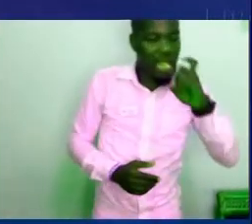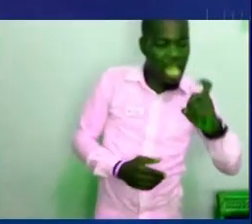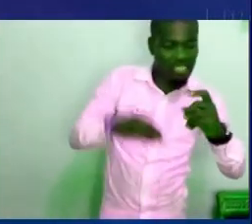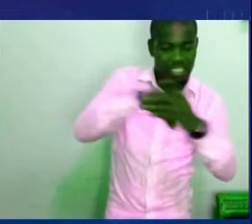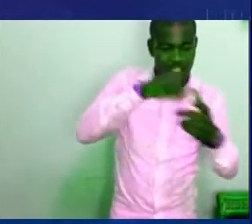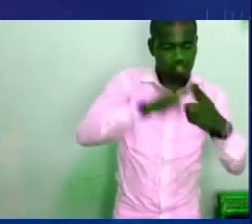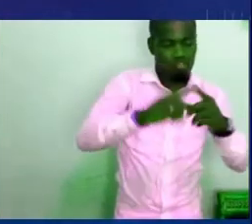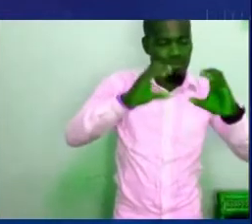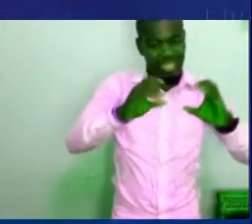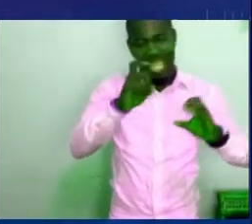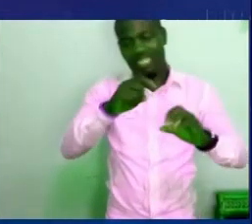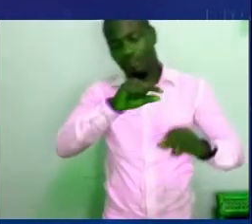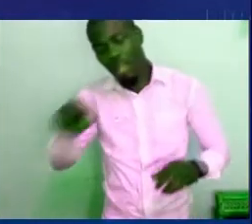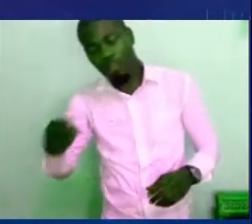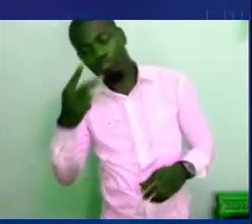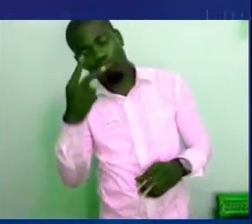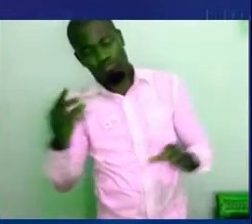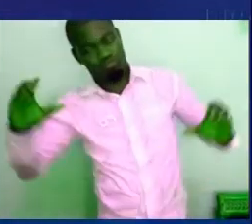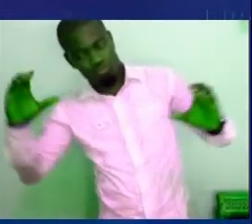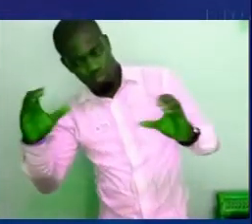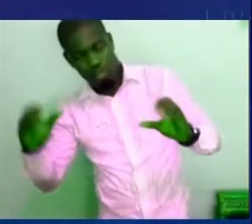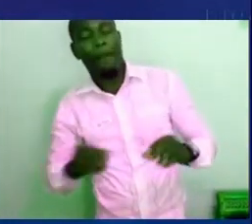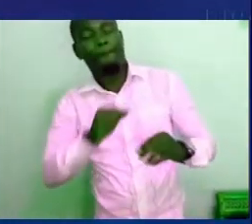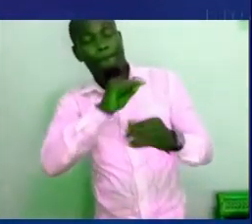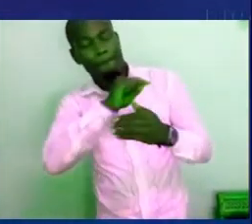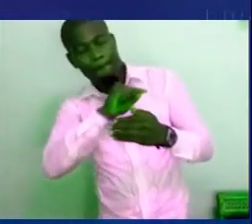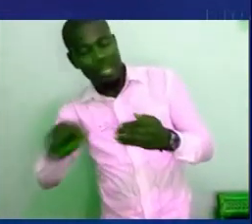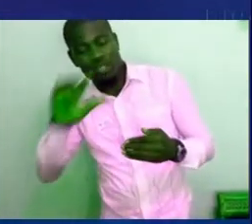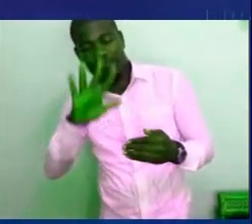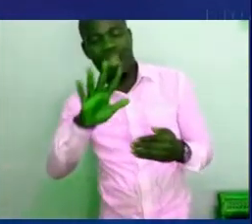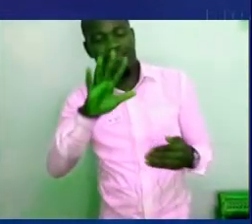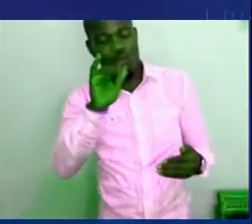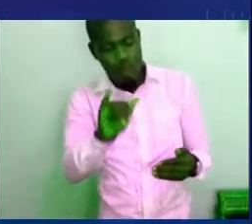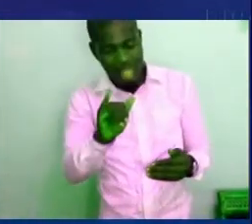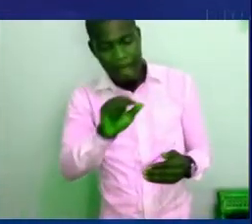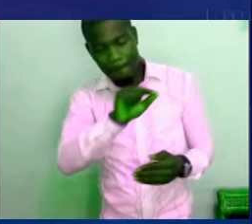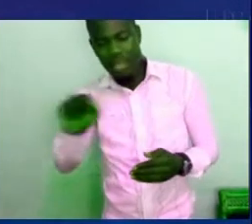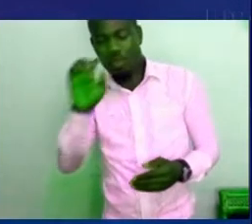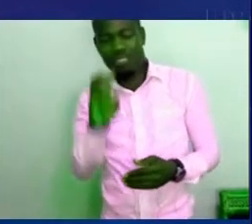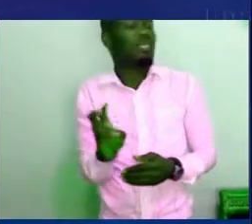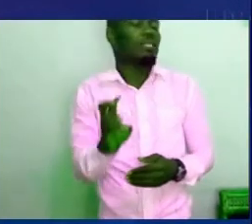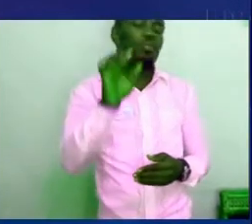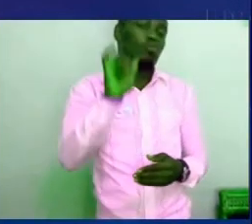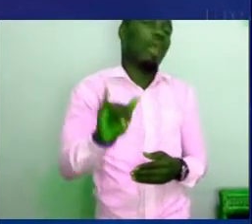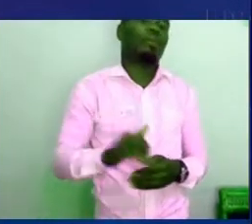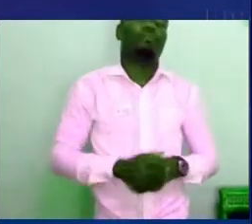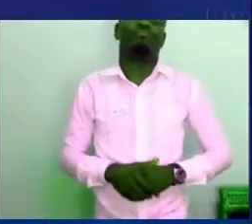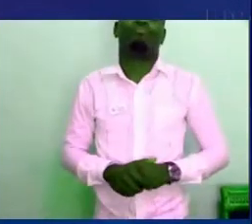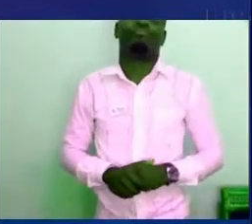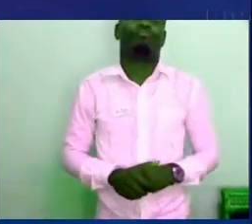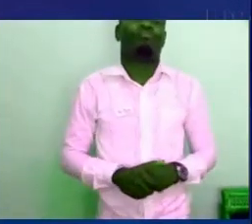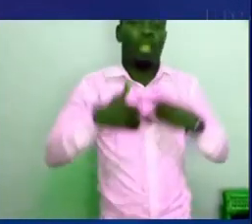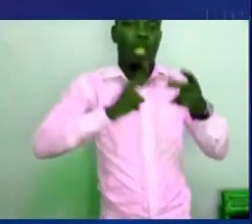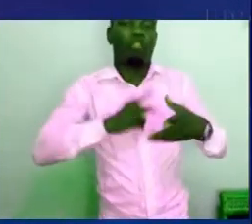and simplify. X into bracket x minus 2y, close the bracket, minus 5y into